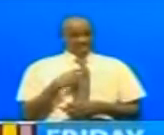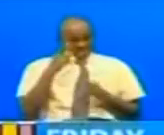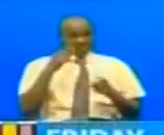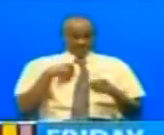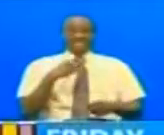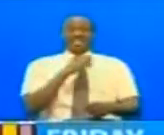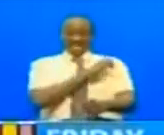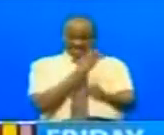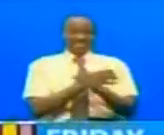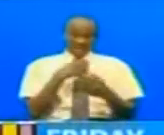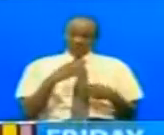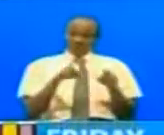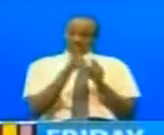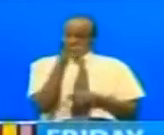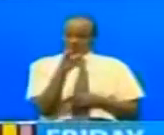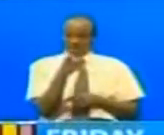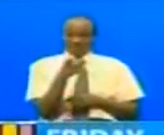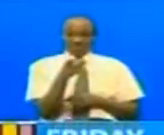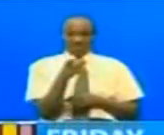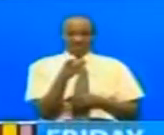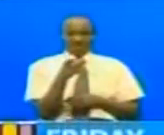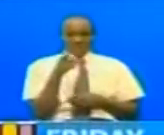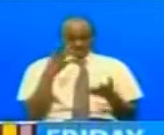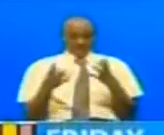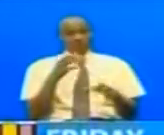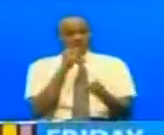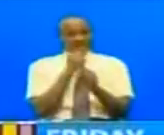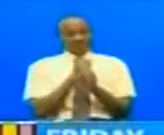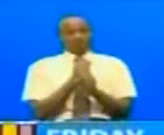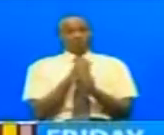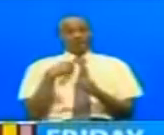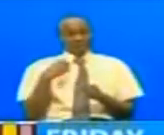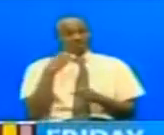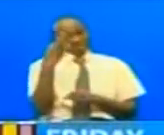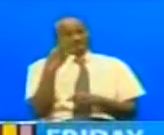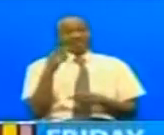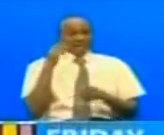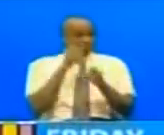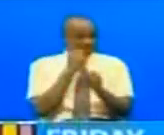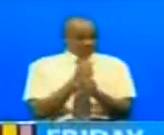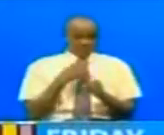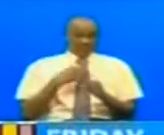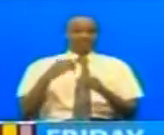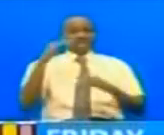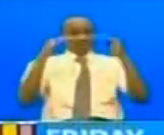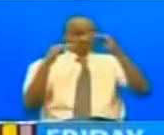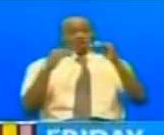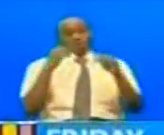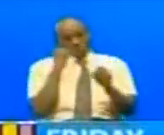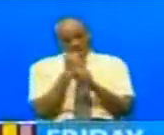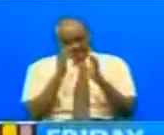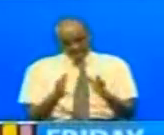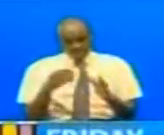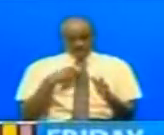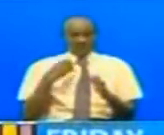should be doing that. Like in an organization, we have like three levels, mm-hmm. like the workers and the managers and